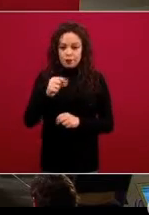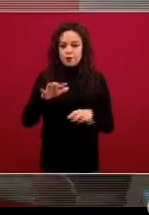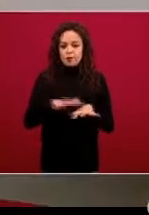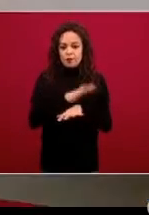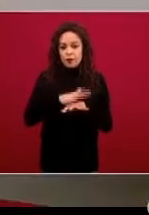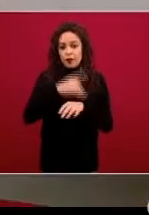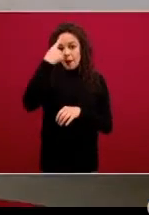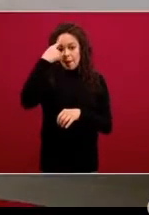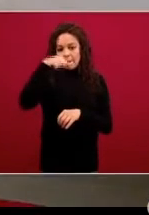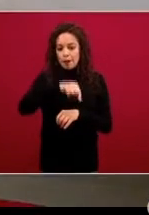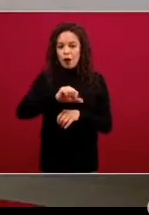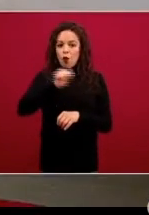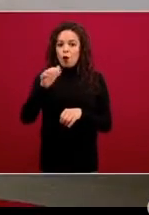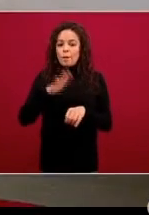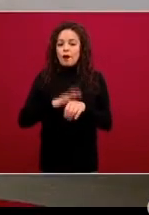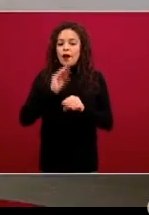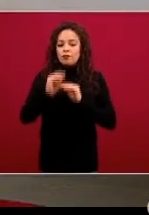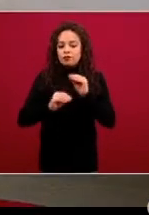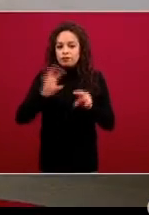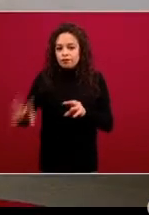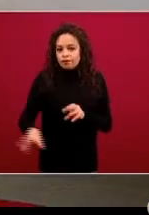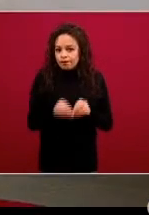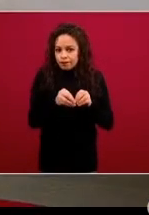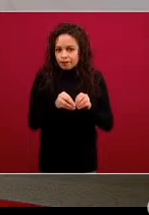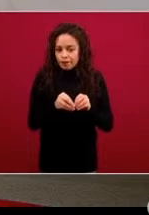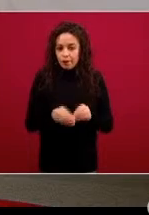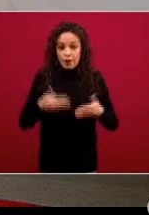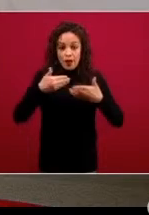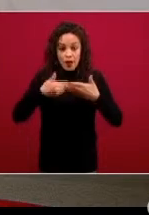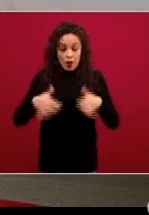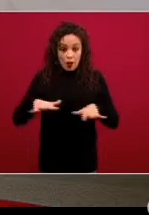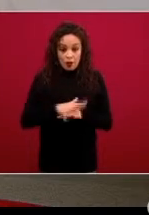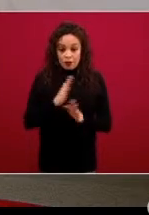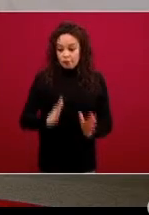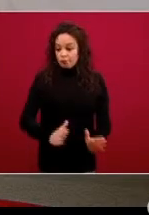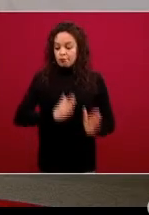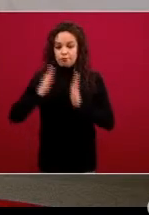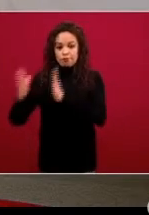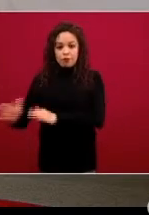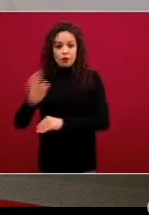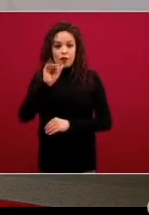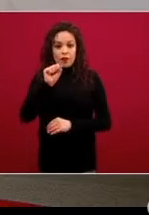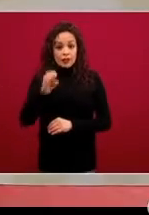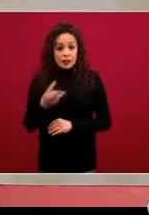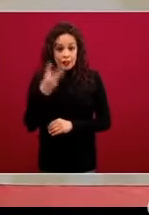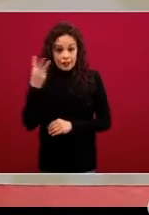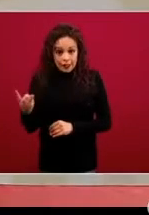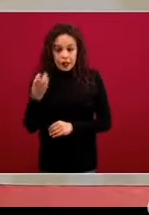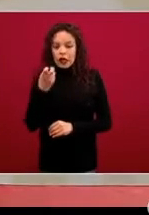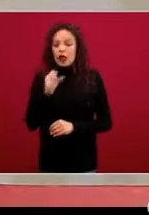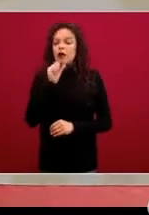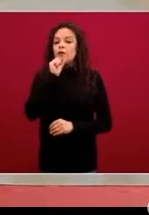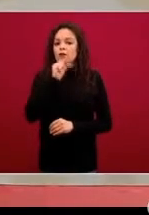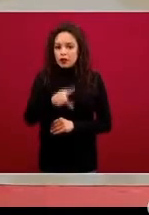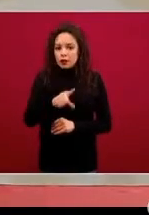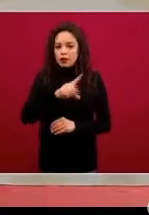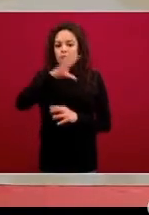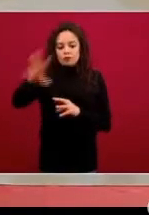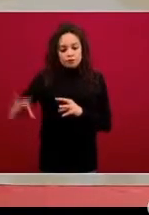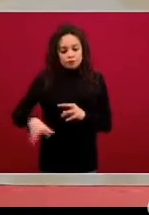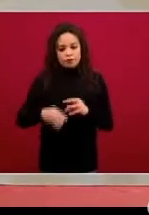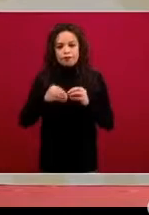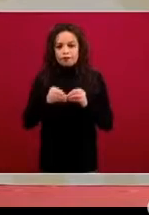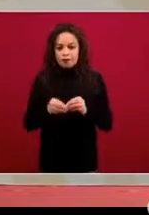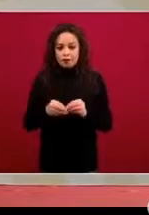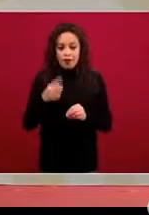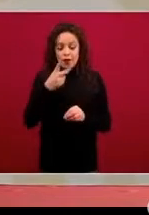there. Now, for phase three, we're also going to be adding another part to our strategy.